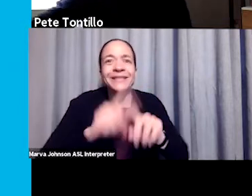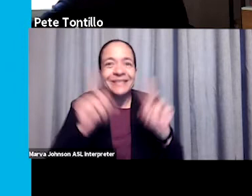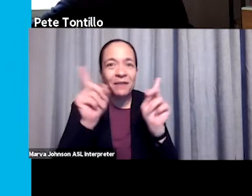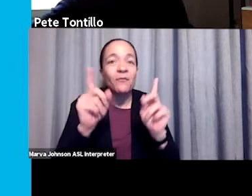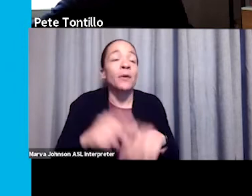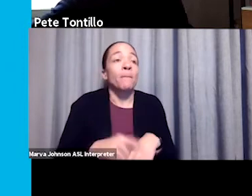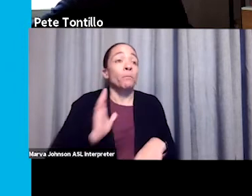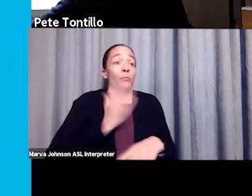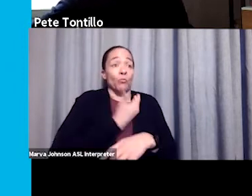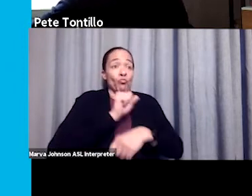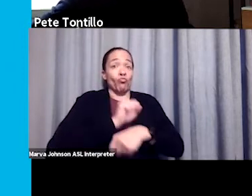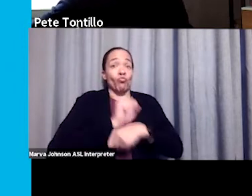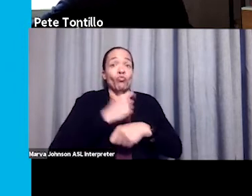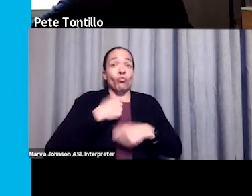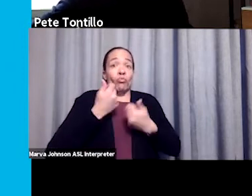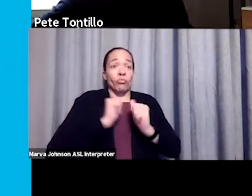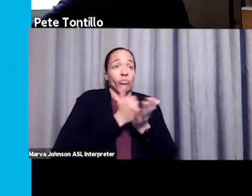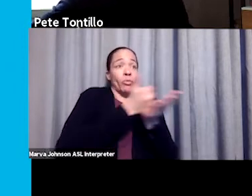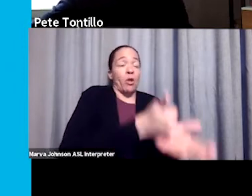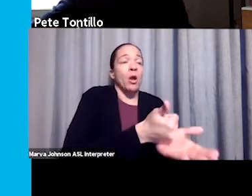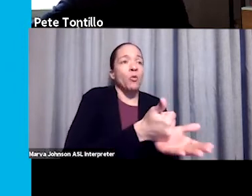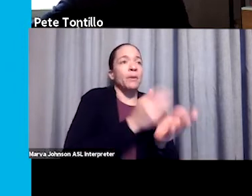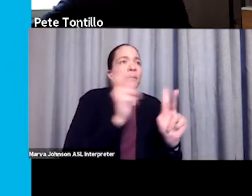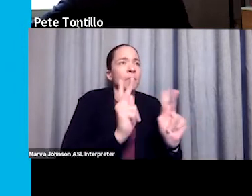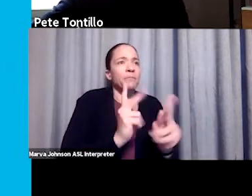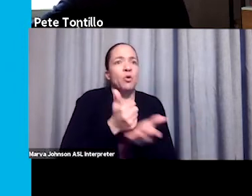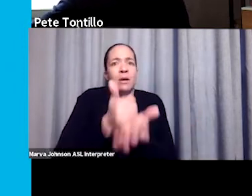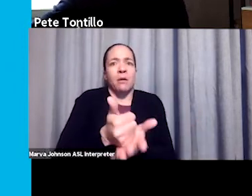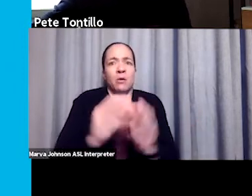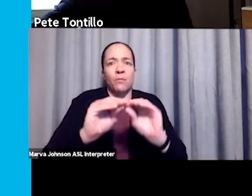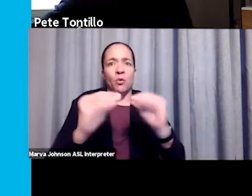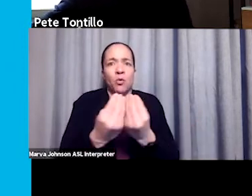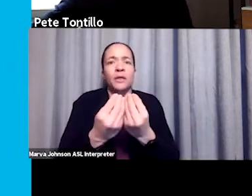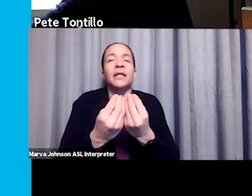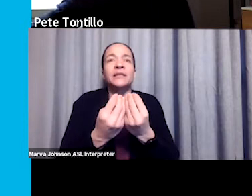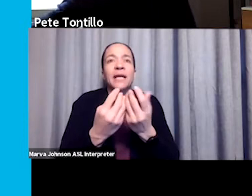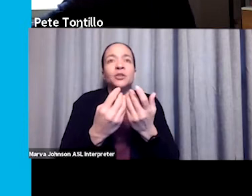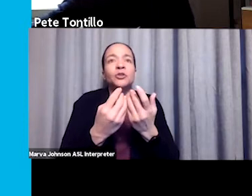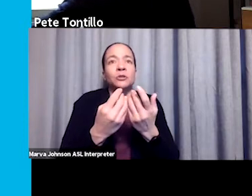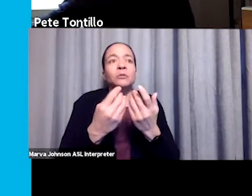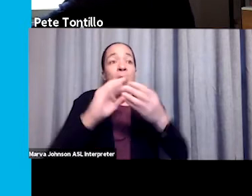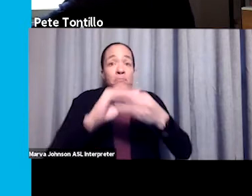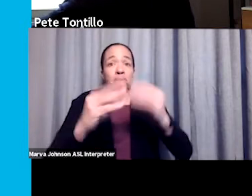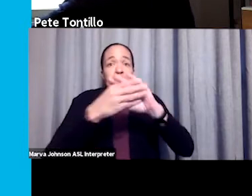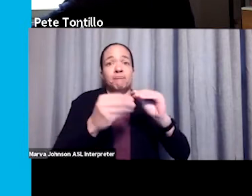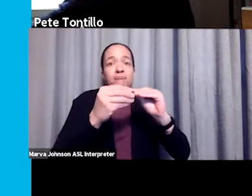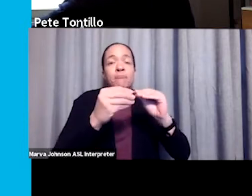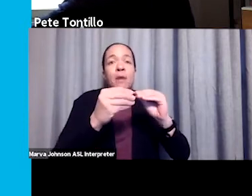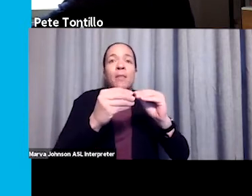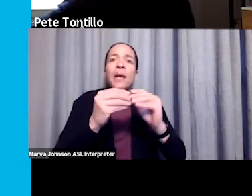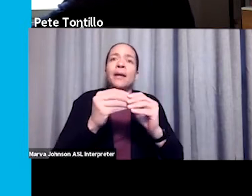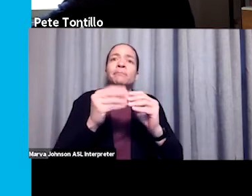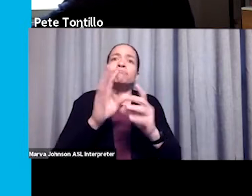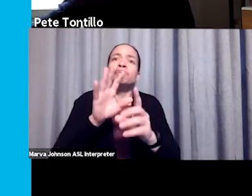trying to help people and organizations frame issues in terms that resonate with Americans across the political spectrum by building on these cultural